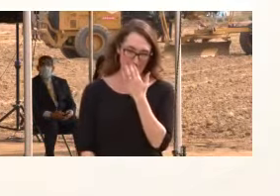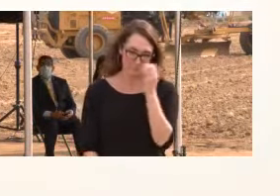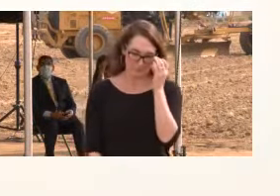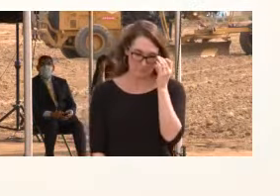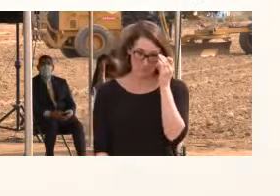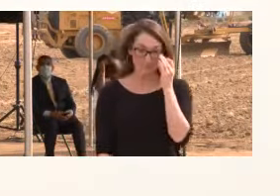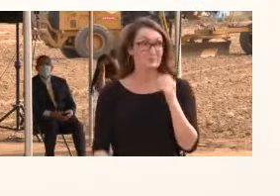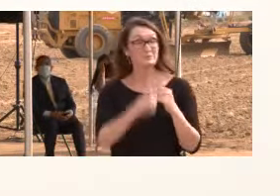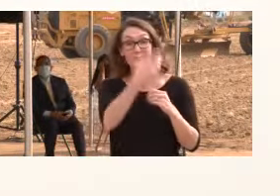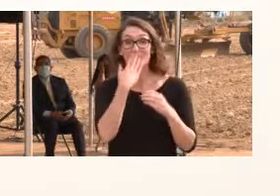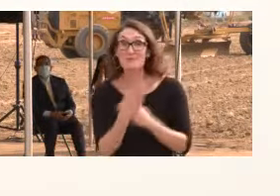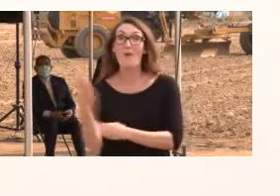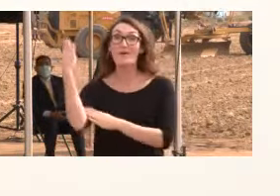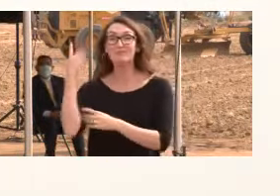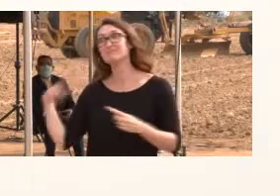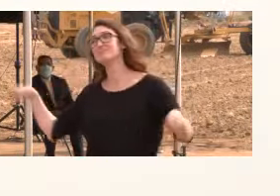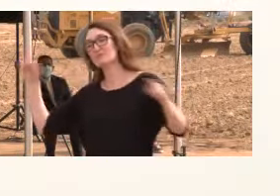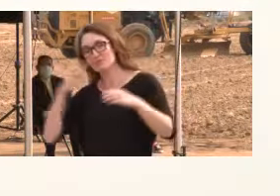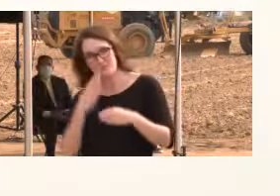Well, good morning.